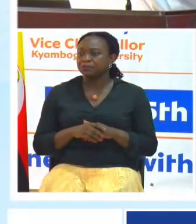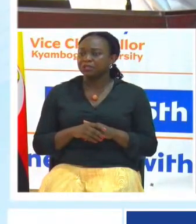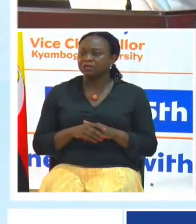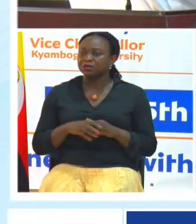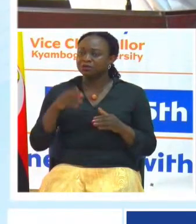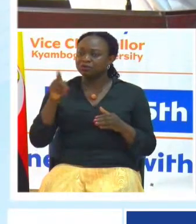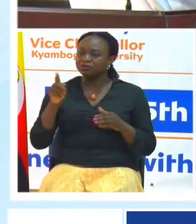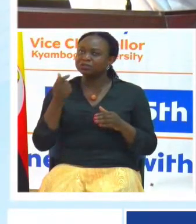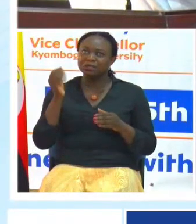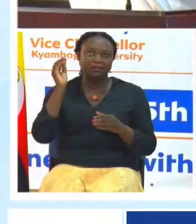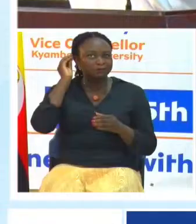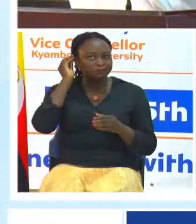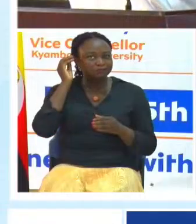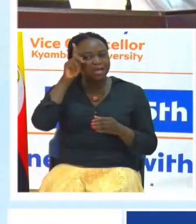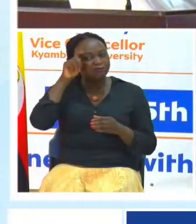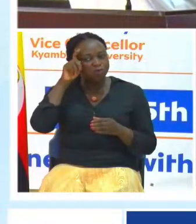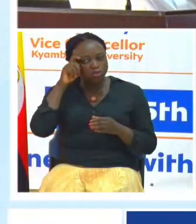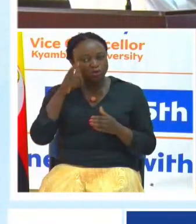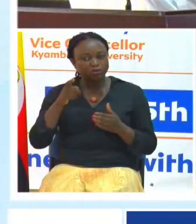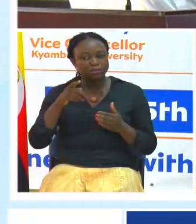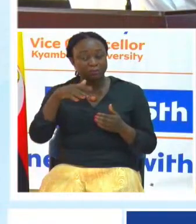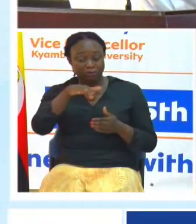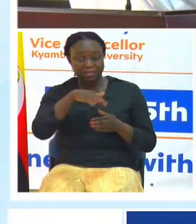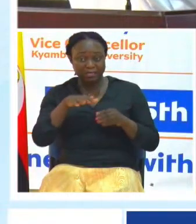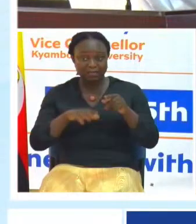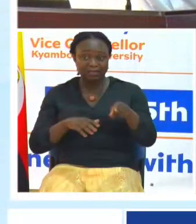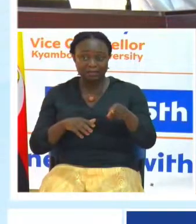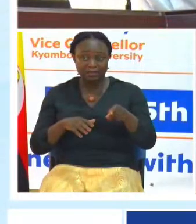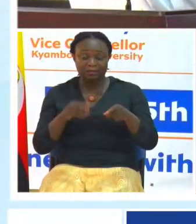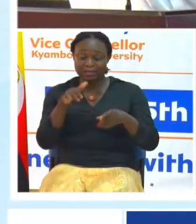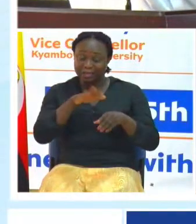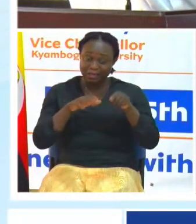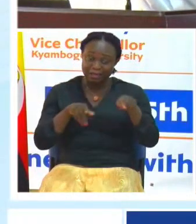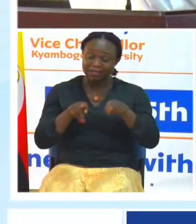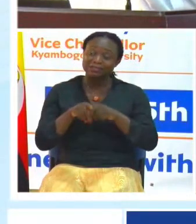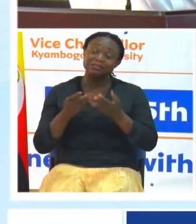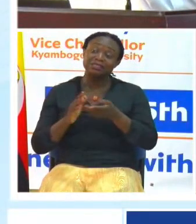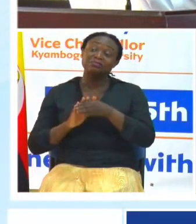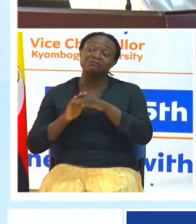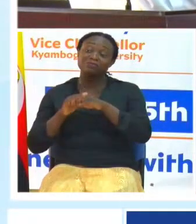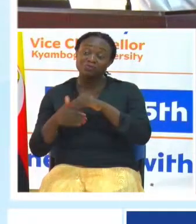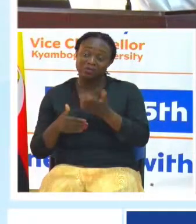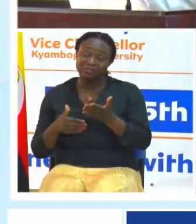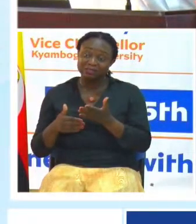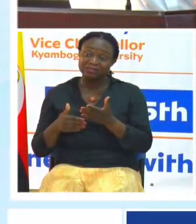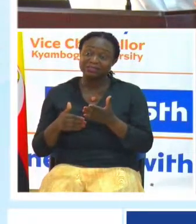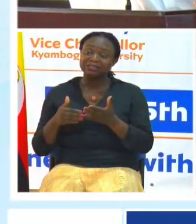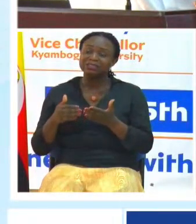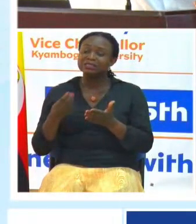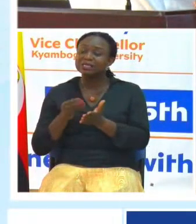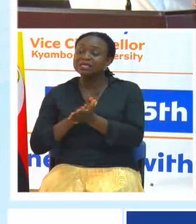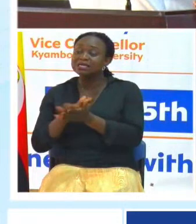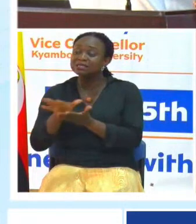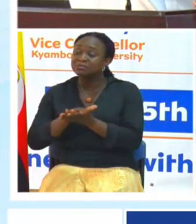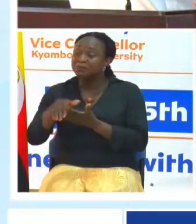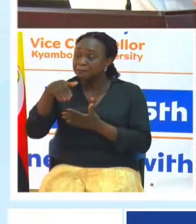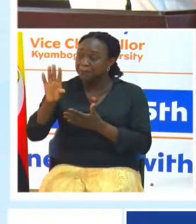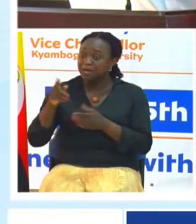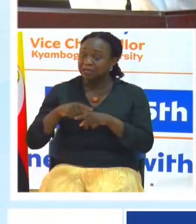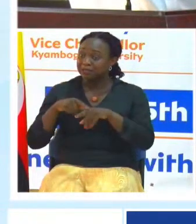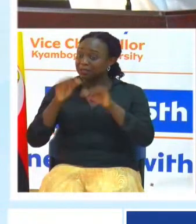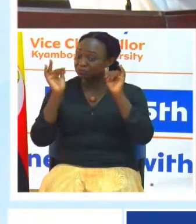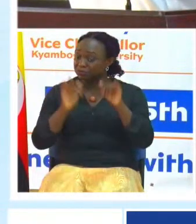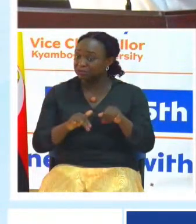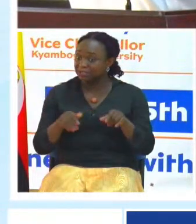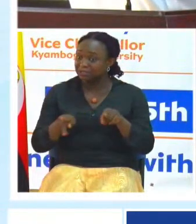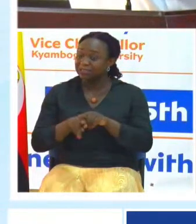the location into consideration? Because the location influences the living costs, to a certain extent also influences